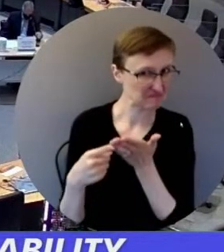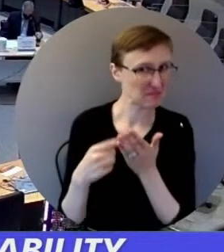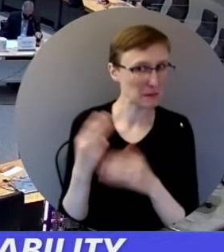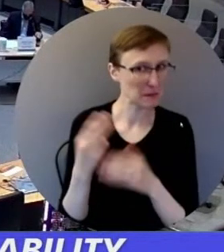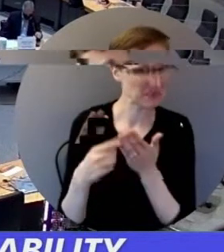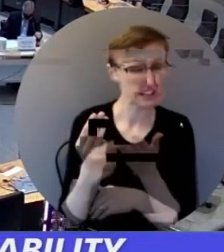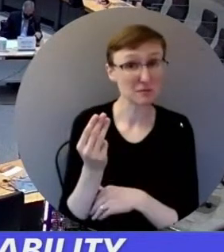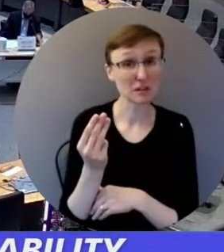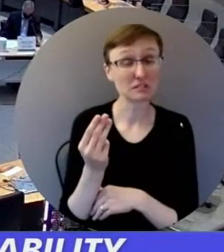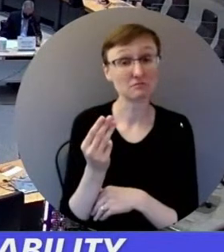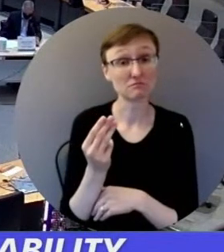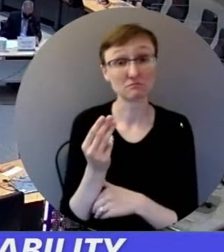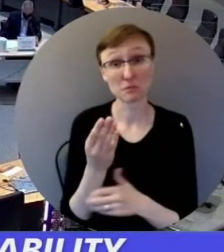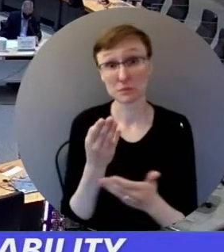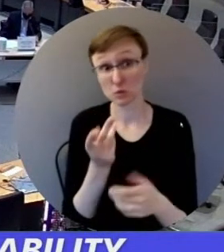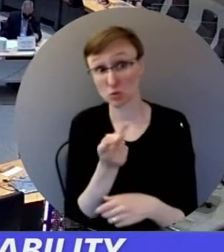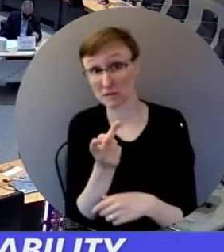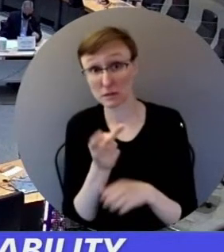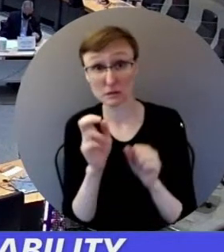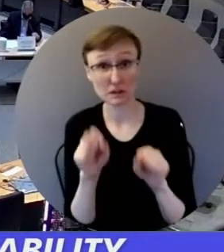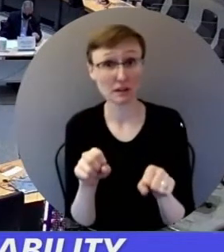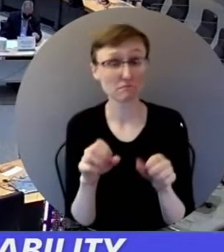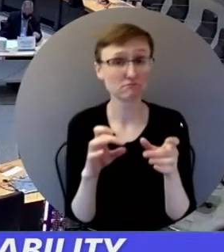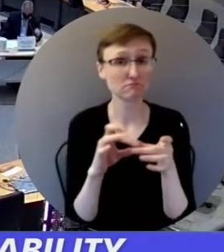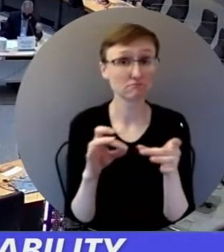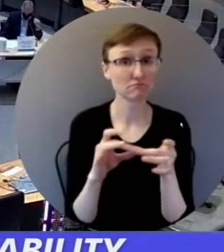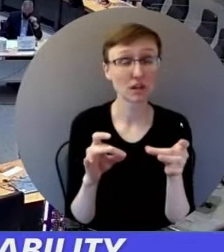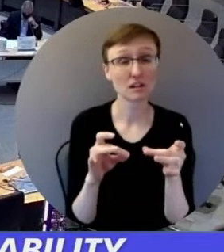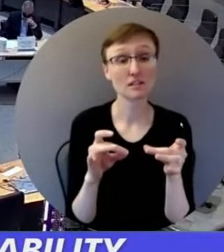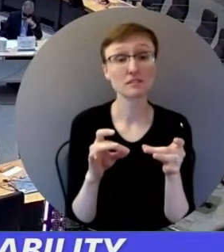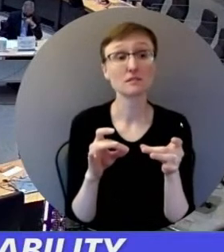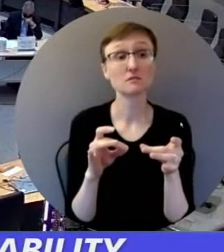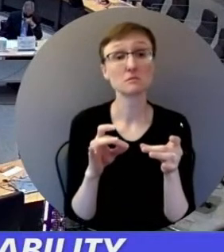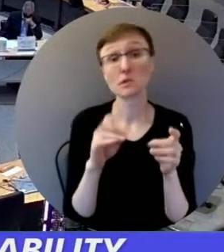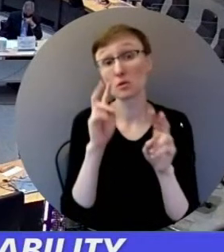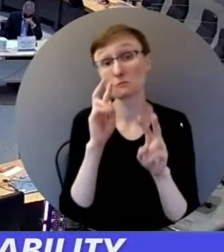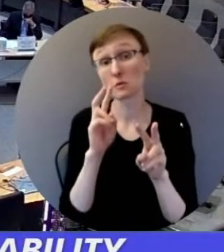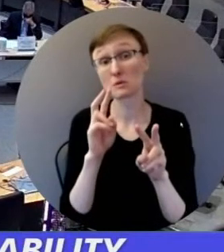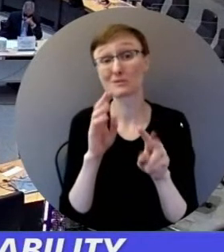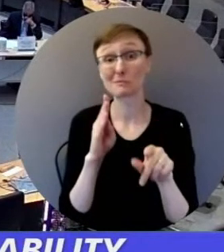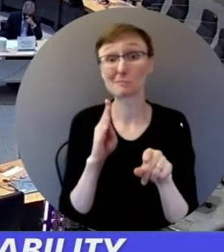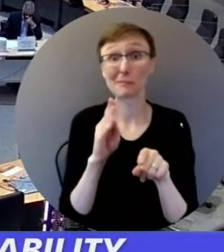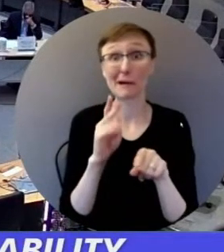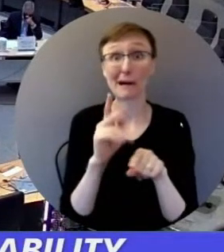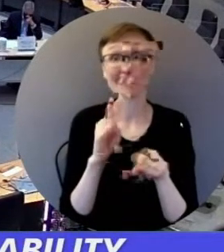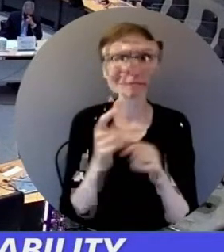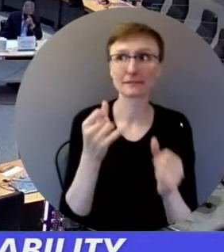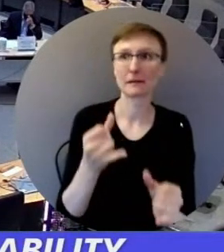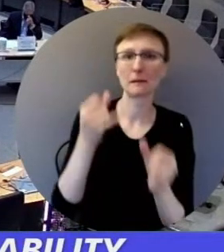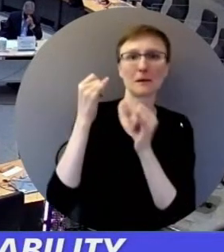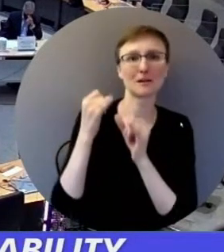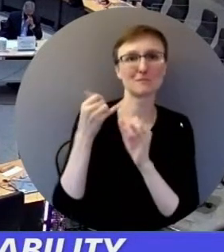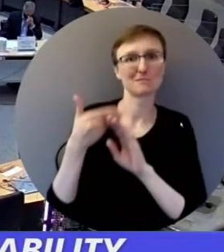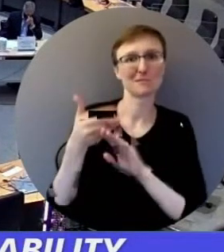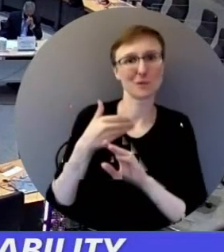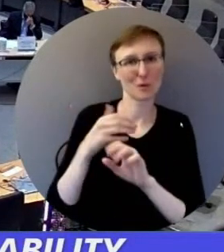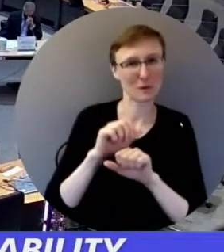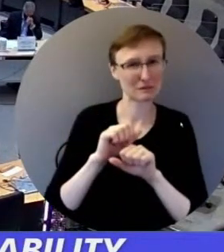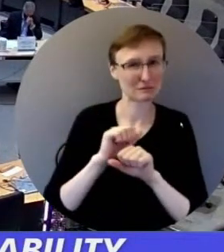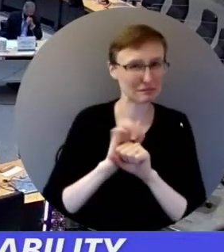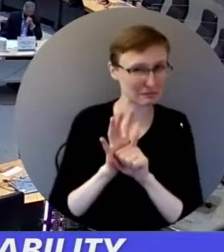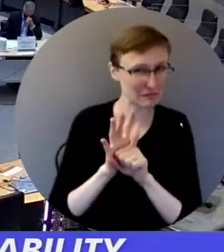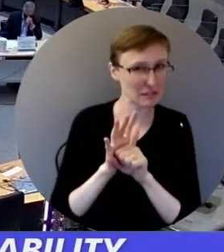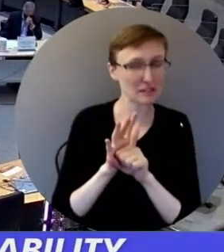see before we can return to something resembling pre-pandemic normalcy. What kind of numbers are you